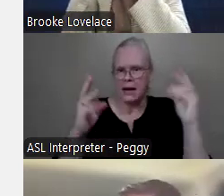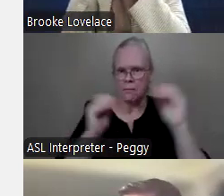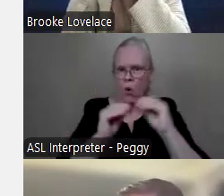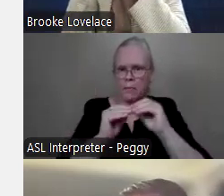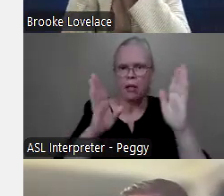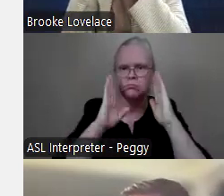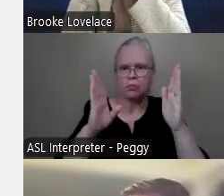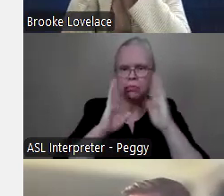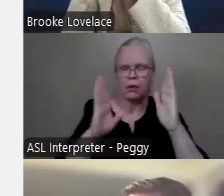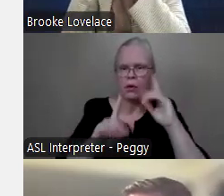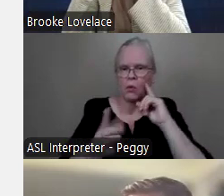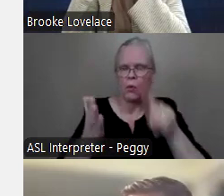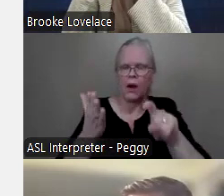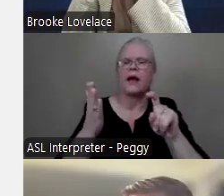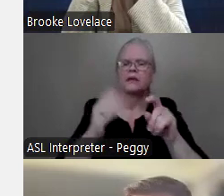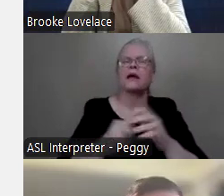you can